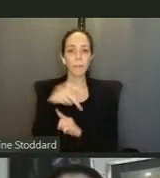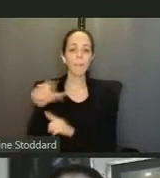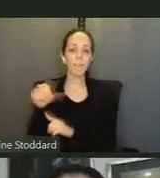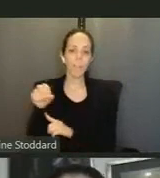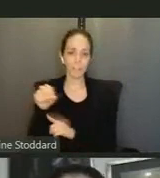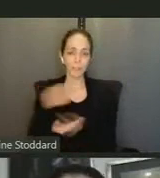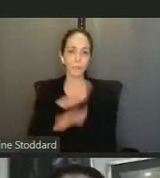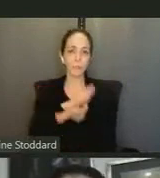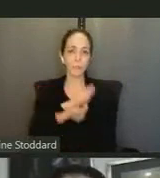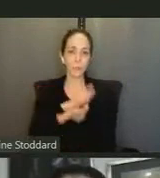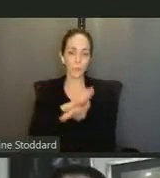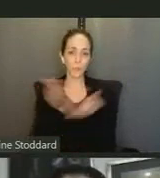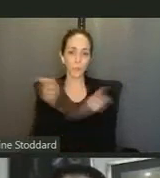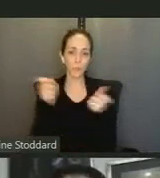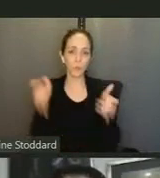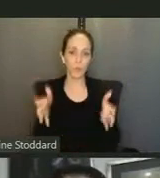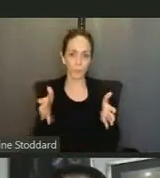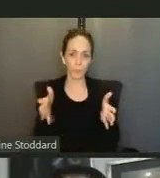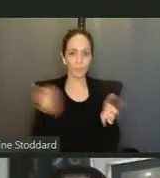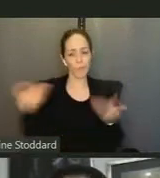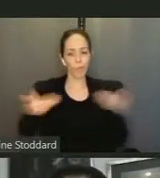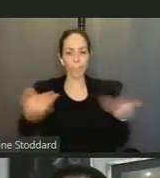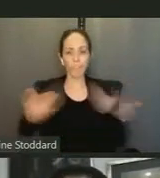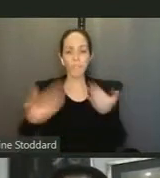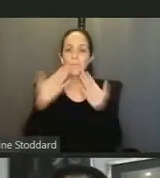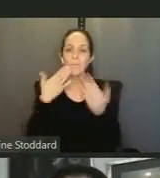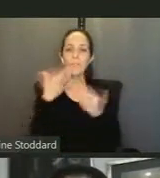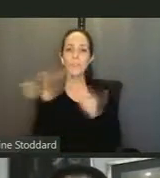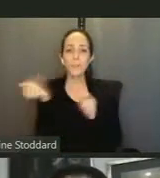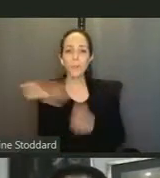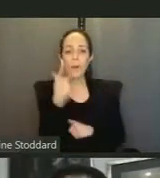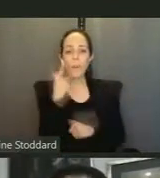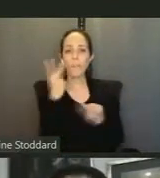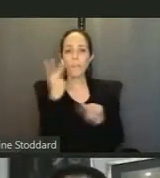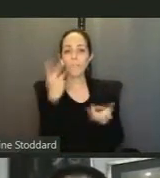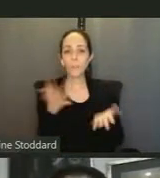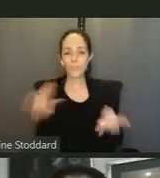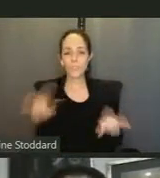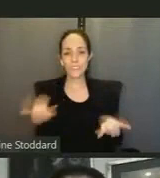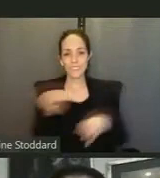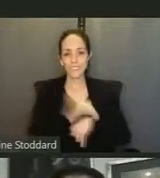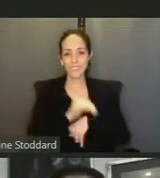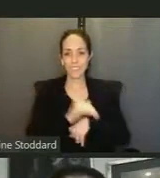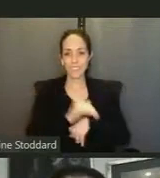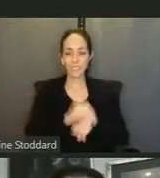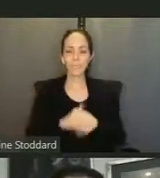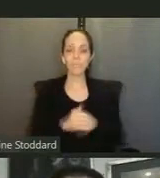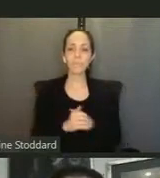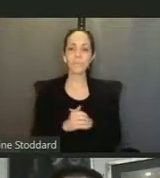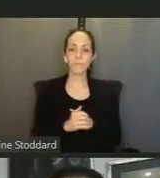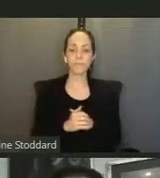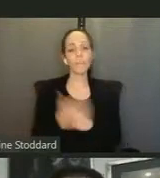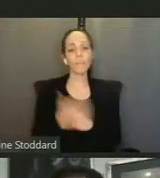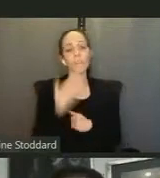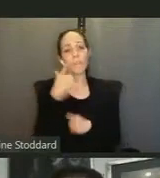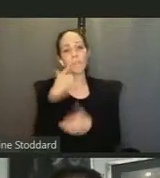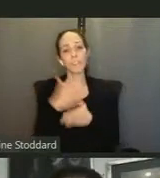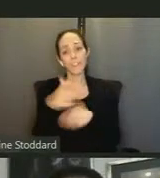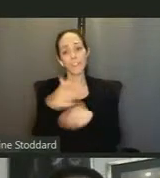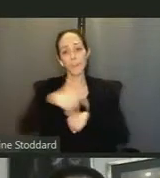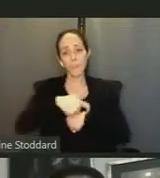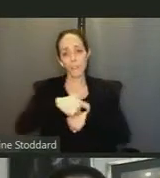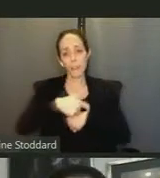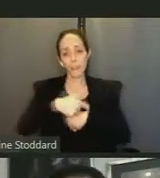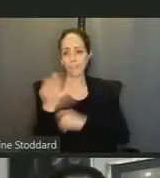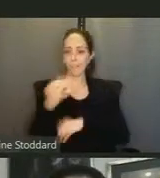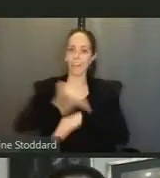our viewers and thank our panel for sharing both your expertise and lived experiences and your Friday night tonight as our community continues